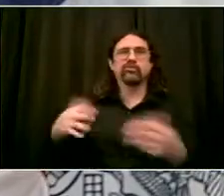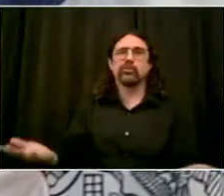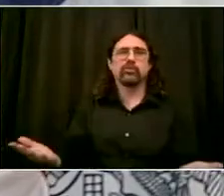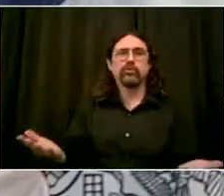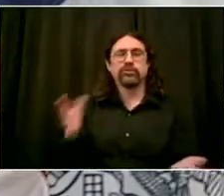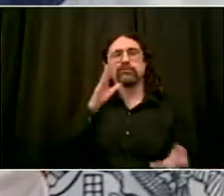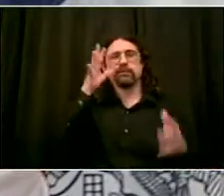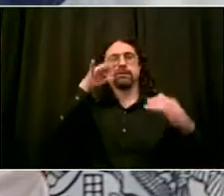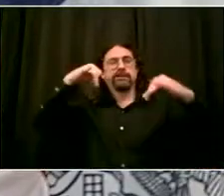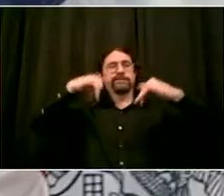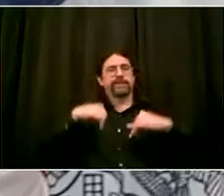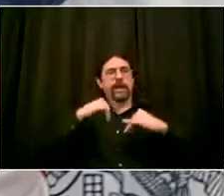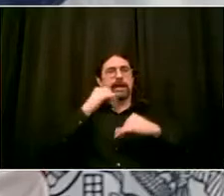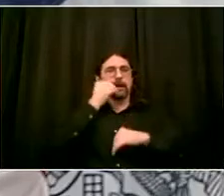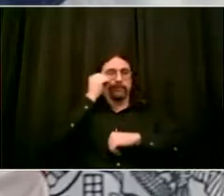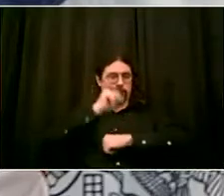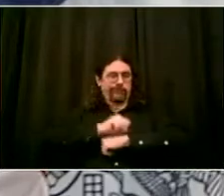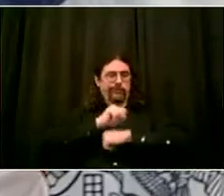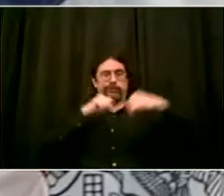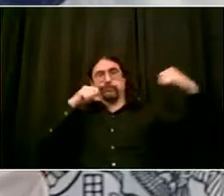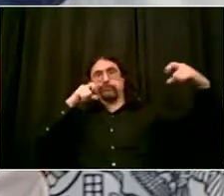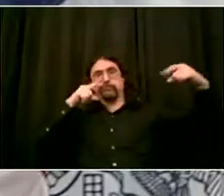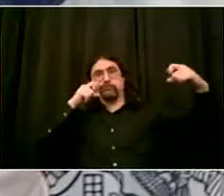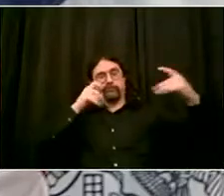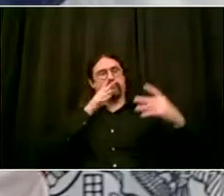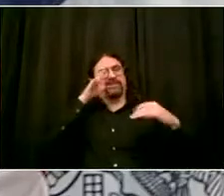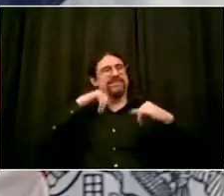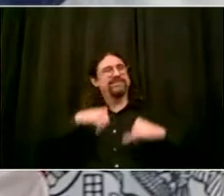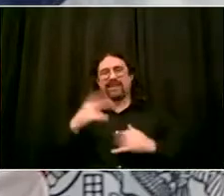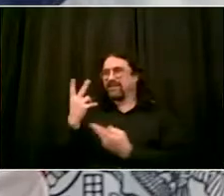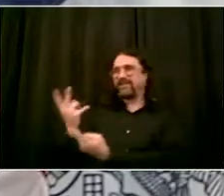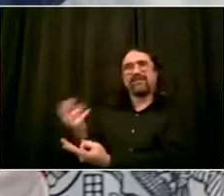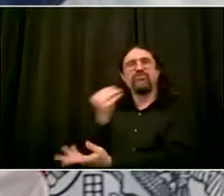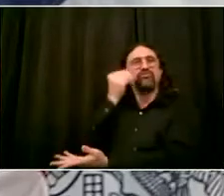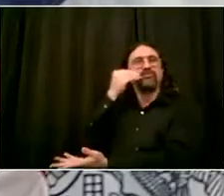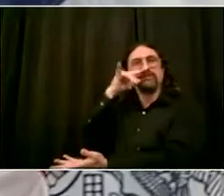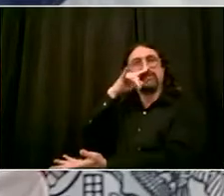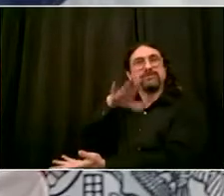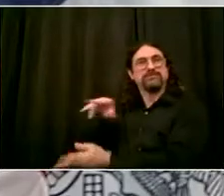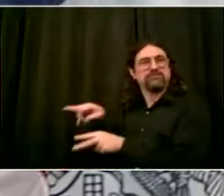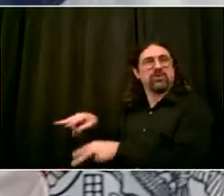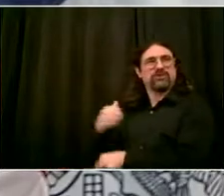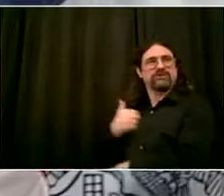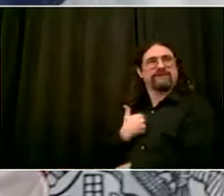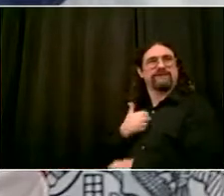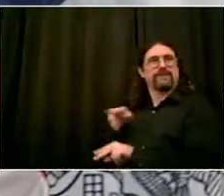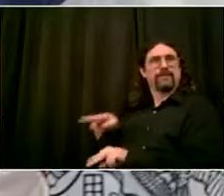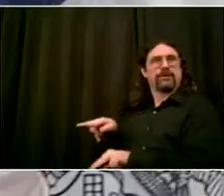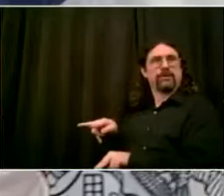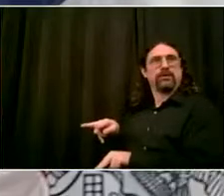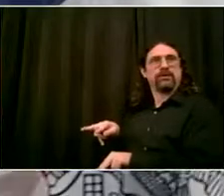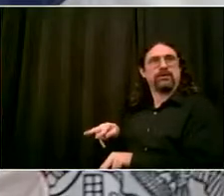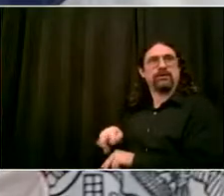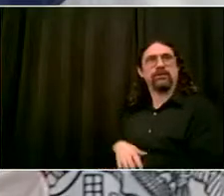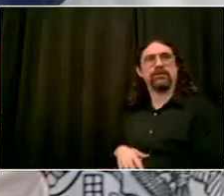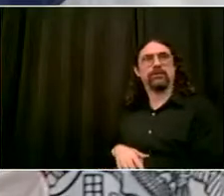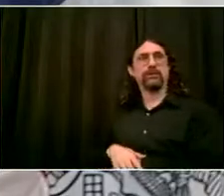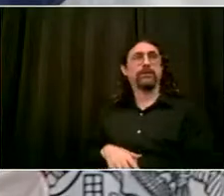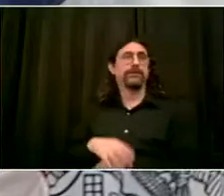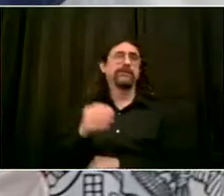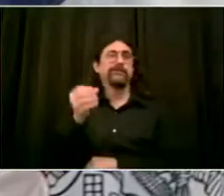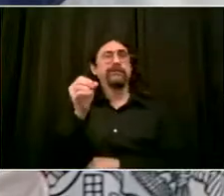than taking them to to uh child care or some other kind of option I think that's part of what's Happening Here but